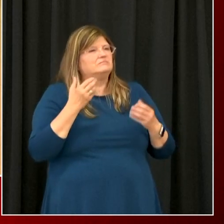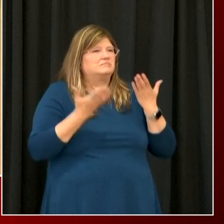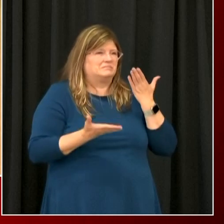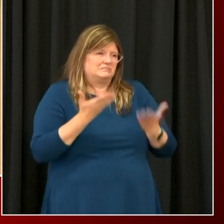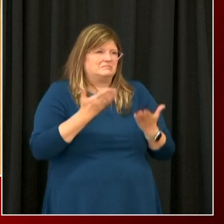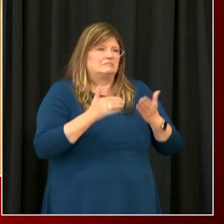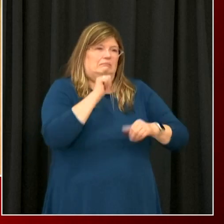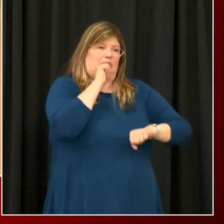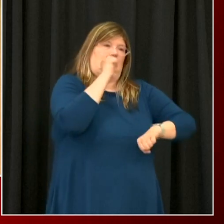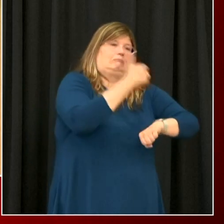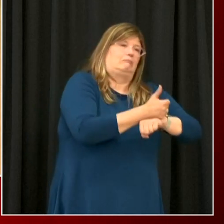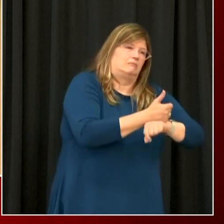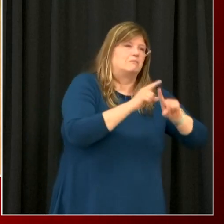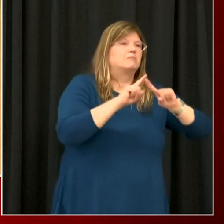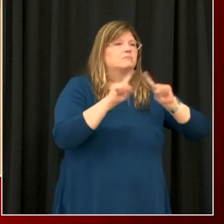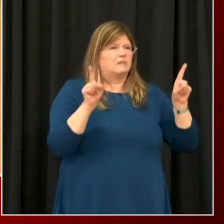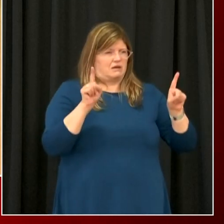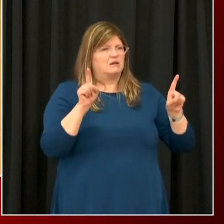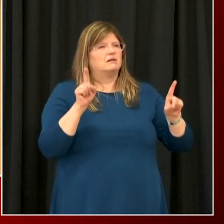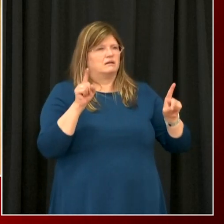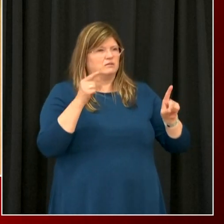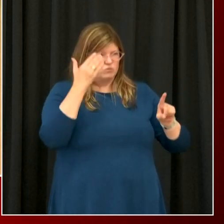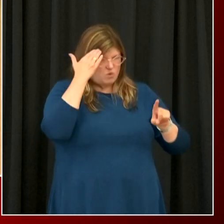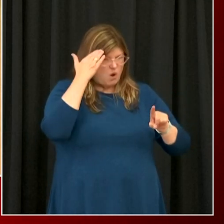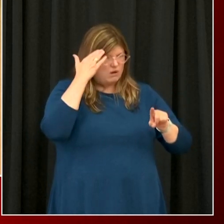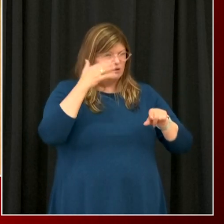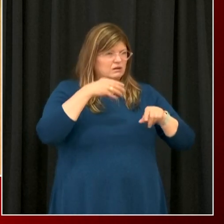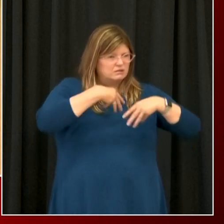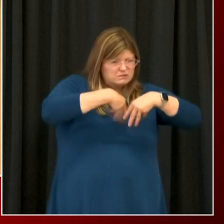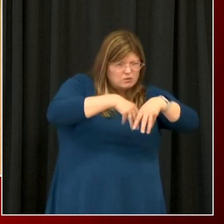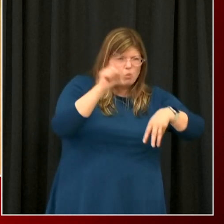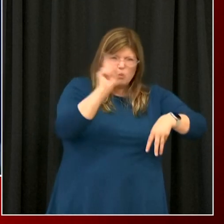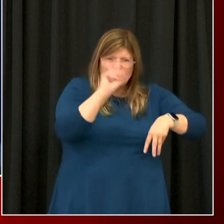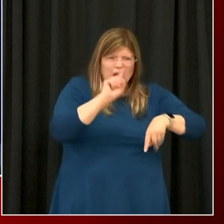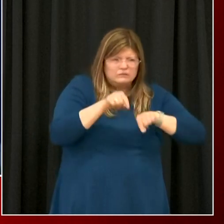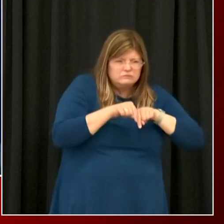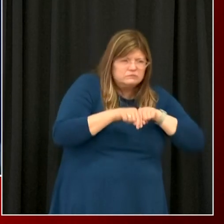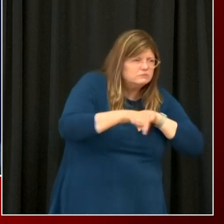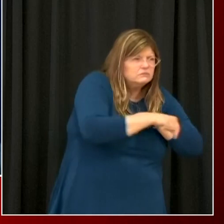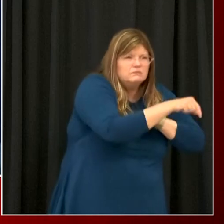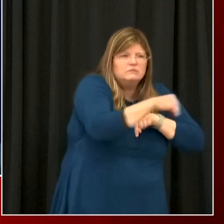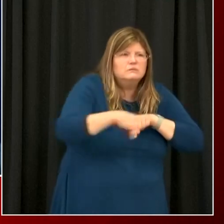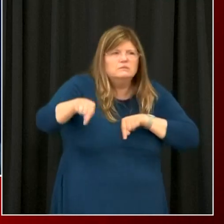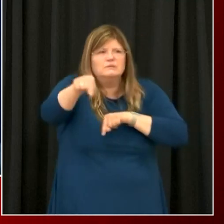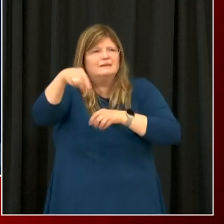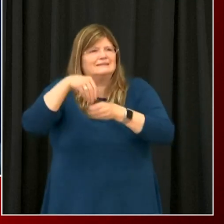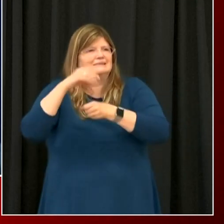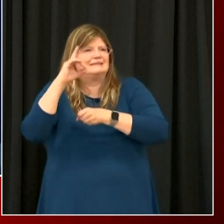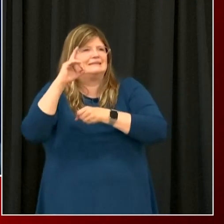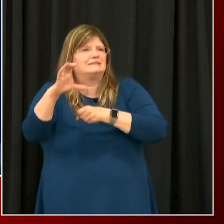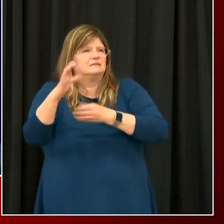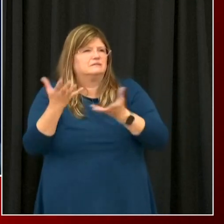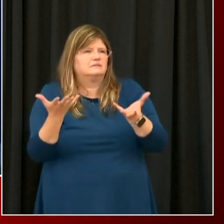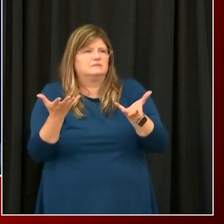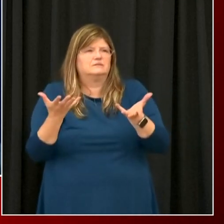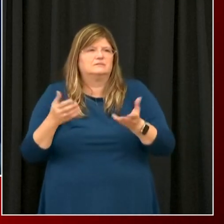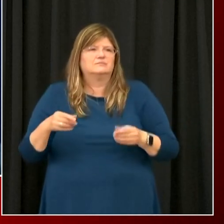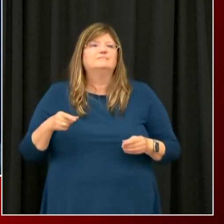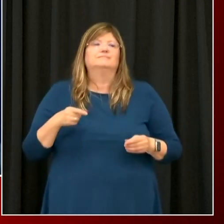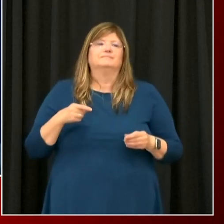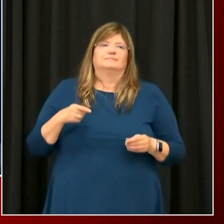idea of where they may be headed, where they might go? So with regards to numbers, the answer to your question is